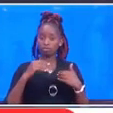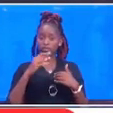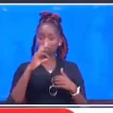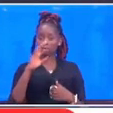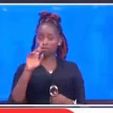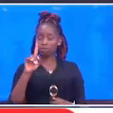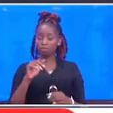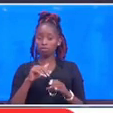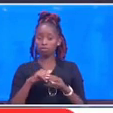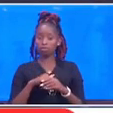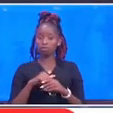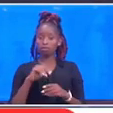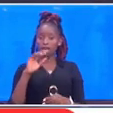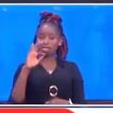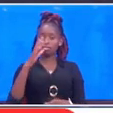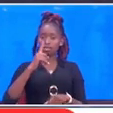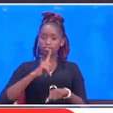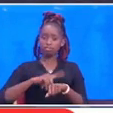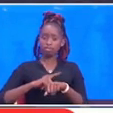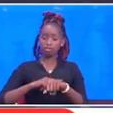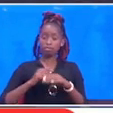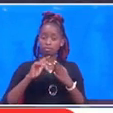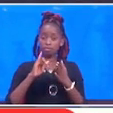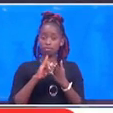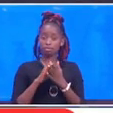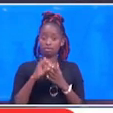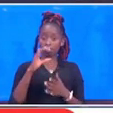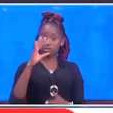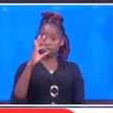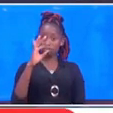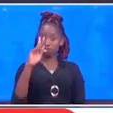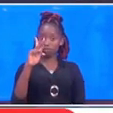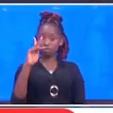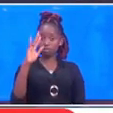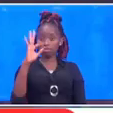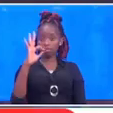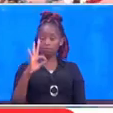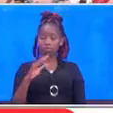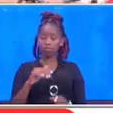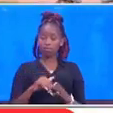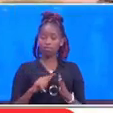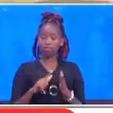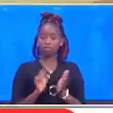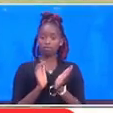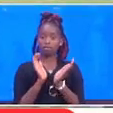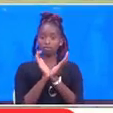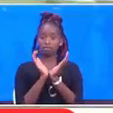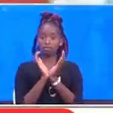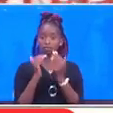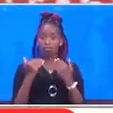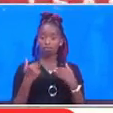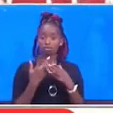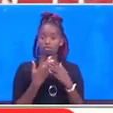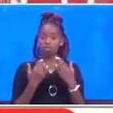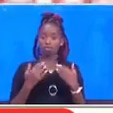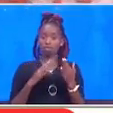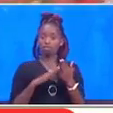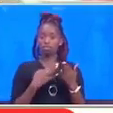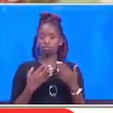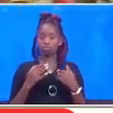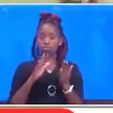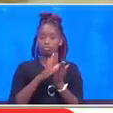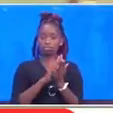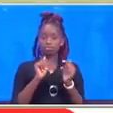Mofapaka in their round three tie of the FKF Premier League at the Kasarani Annex. The KG match saw both sides failing to capitalize